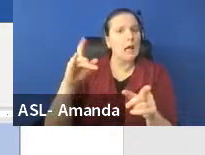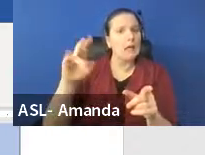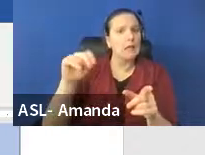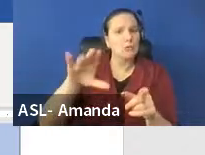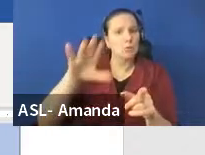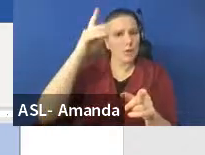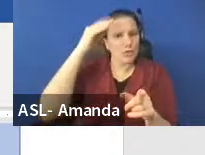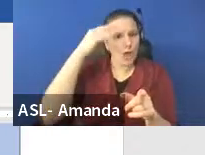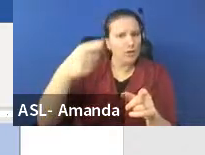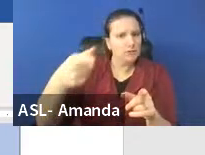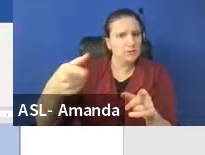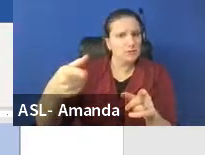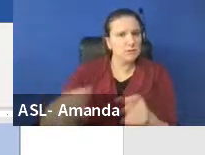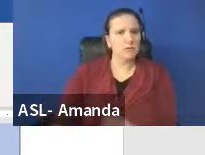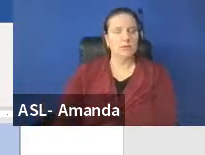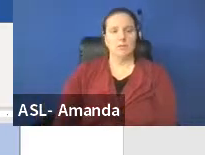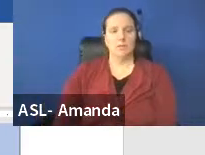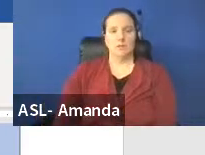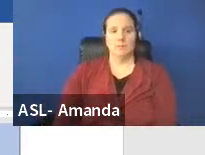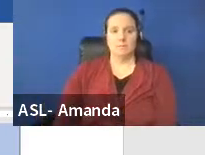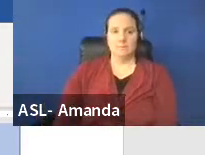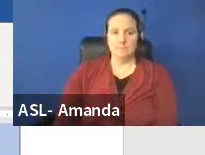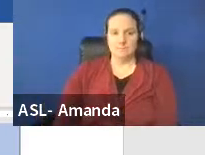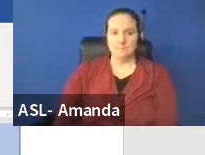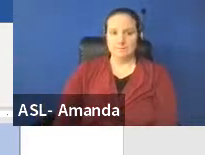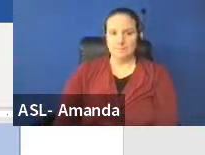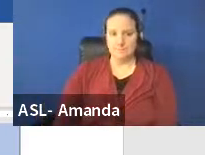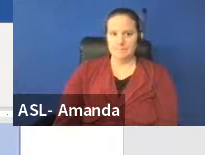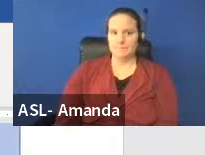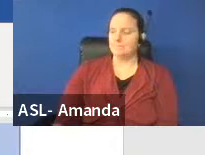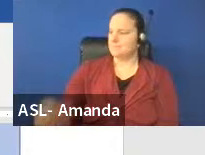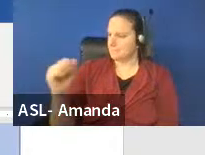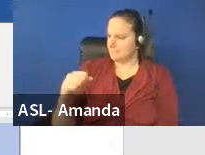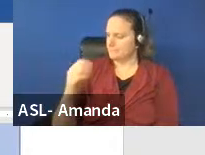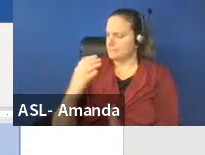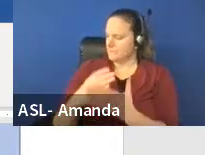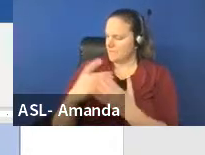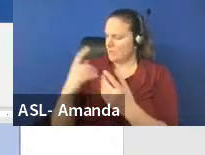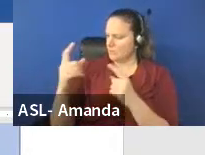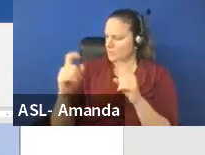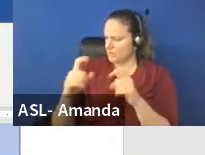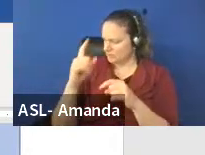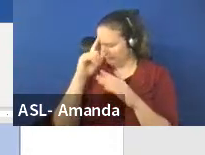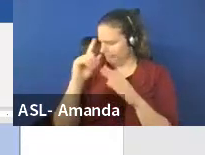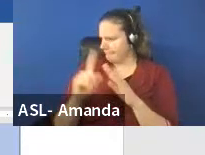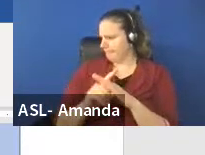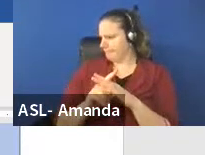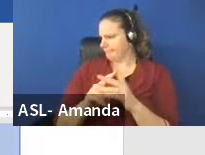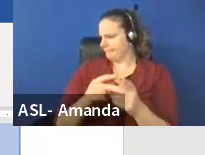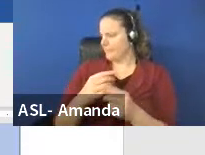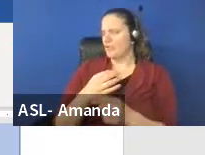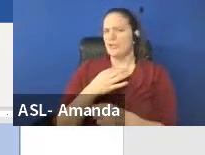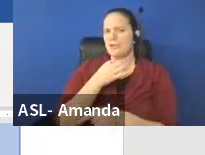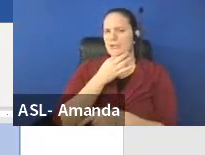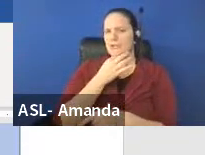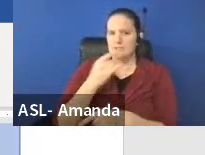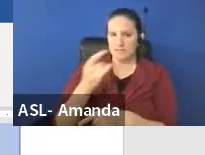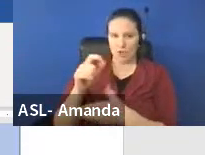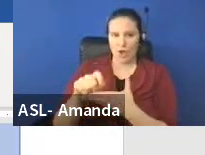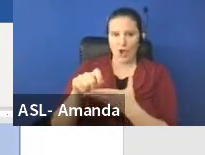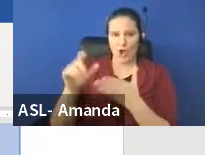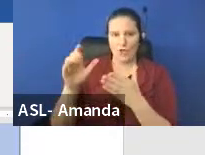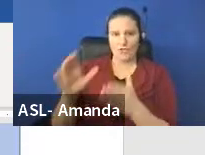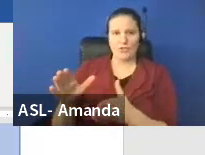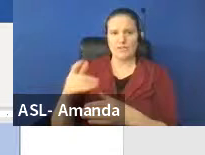thoughts? Yeah, this one brought some questions to my mind. So curious if the author, when they were